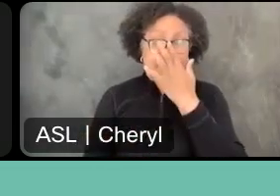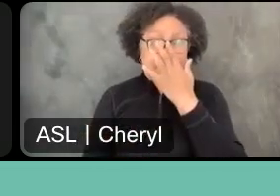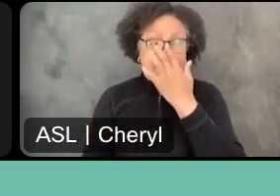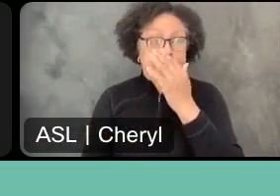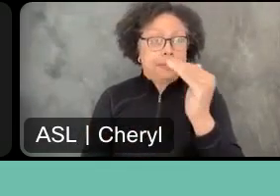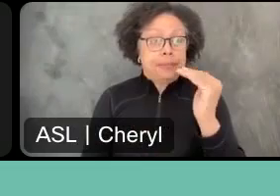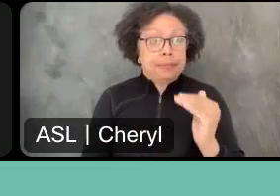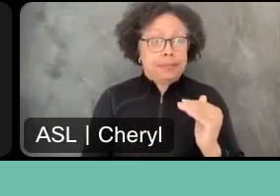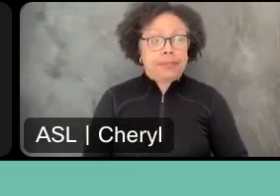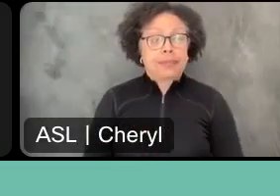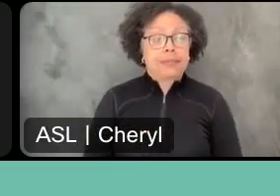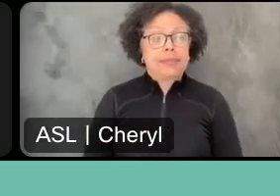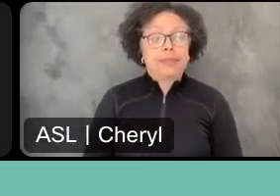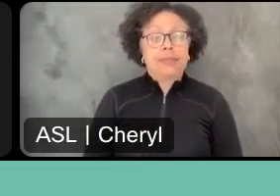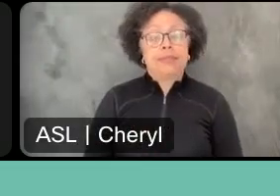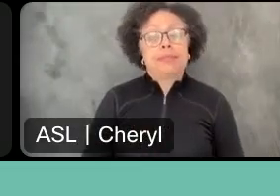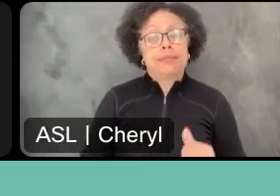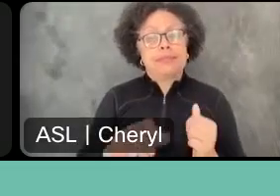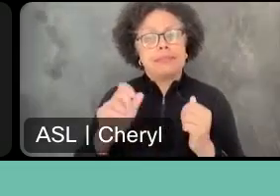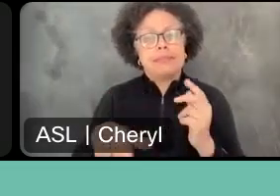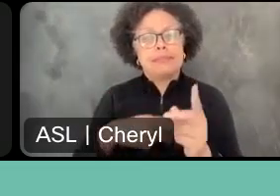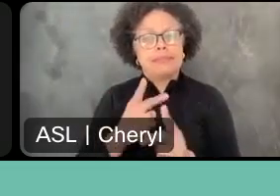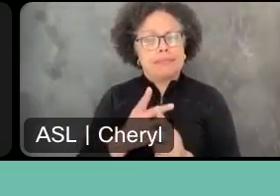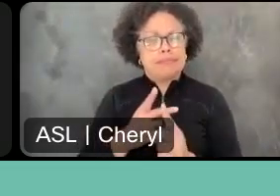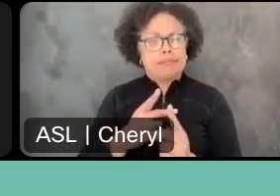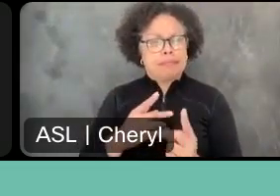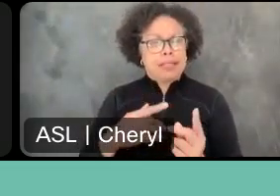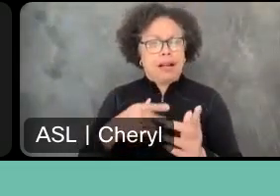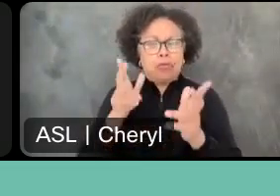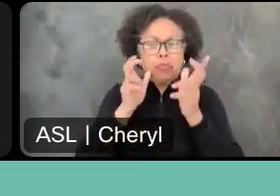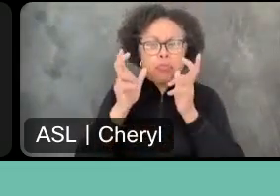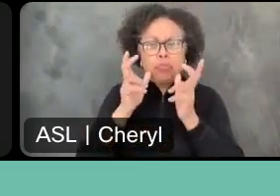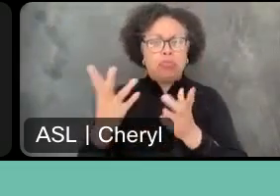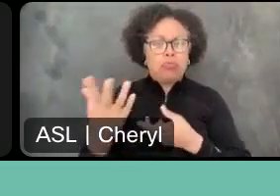Next, we see that alternative perceptions are considered to be uncommon.